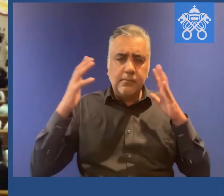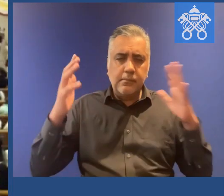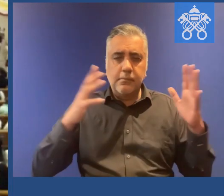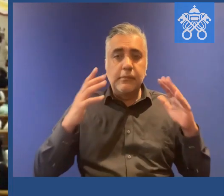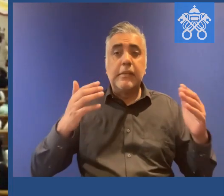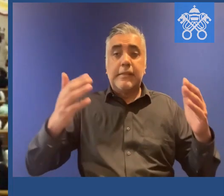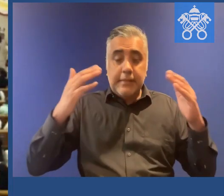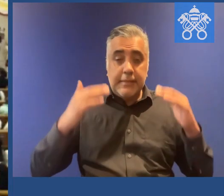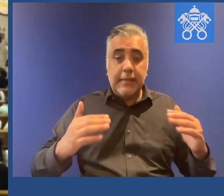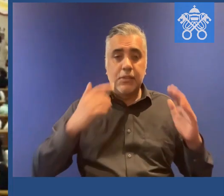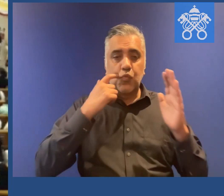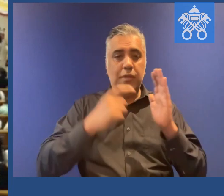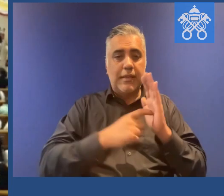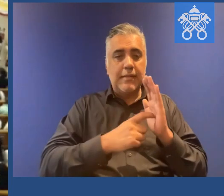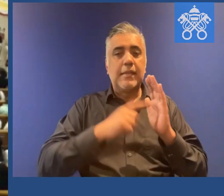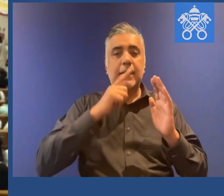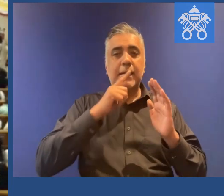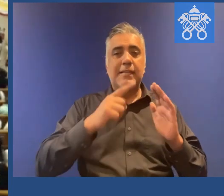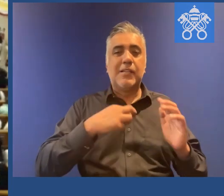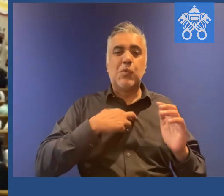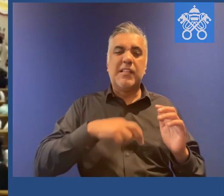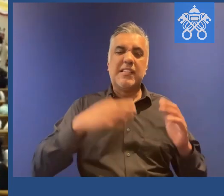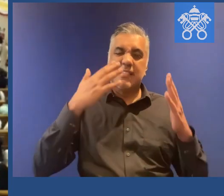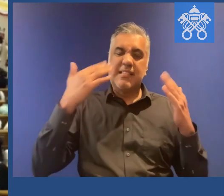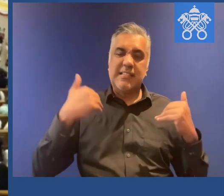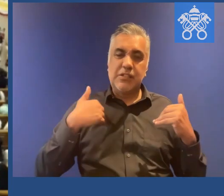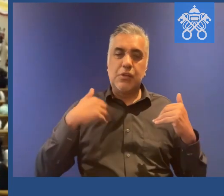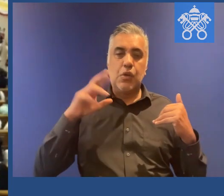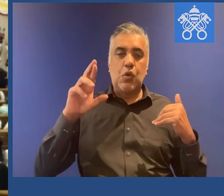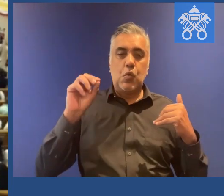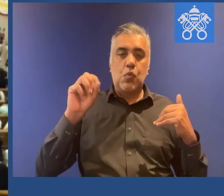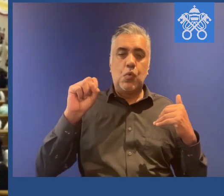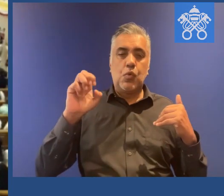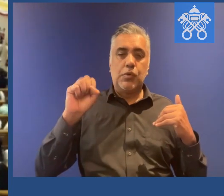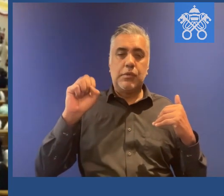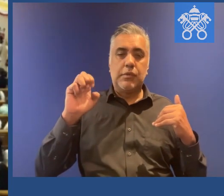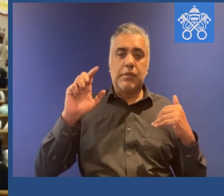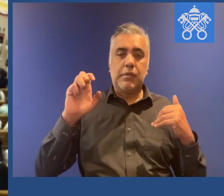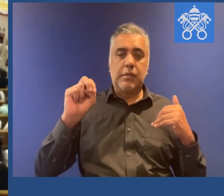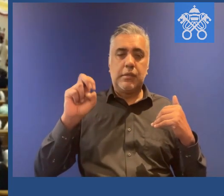Our next witness is a religious sister, Sister Rose Celine.